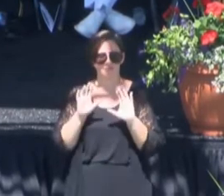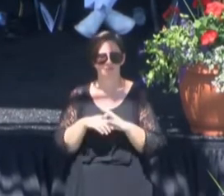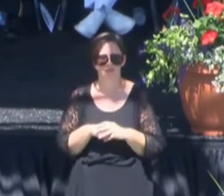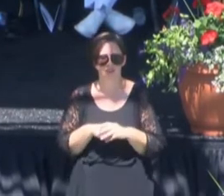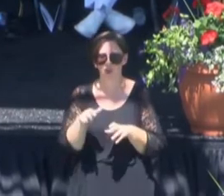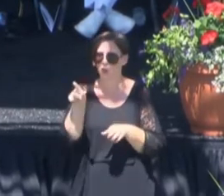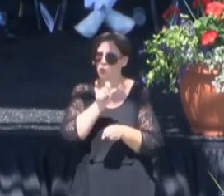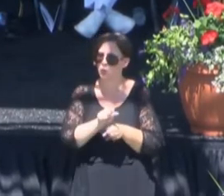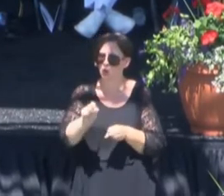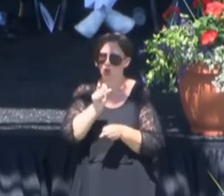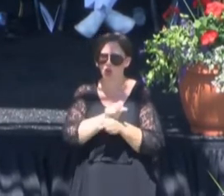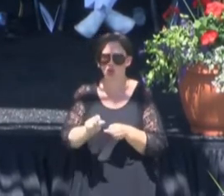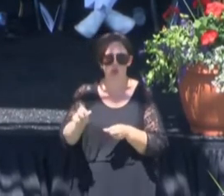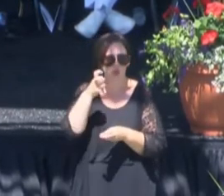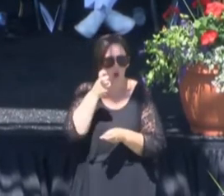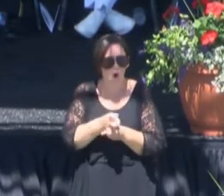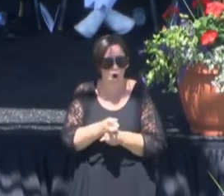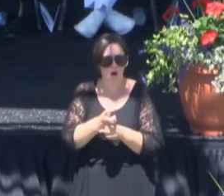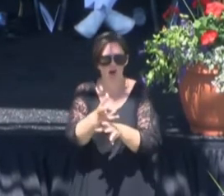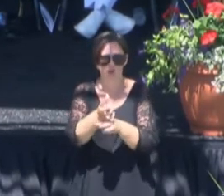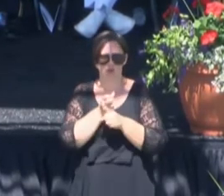You work too hard to get it.